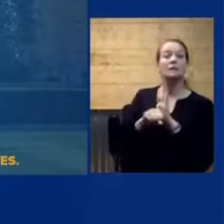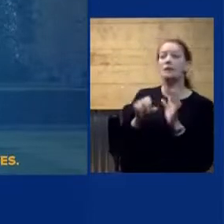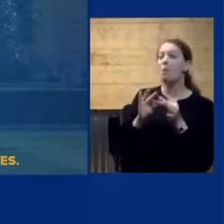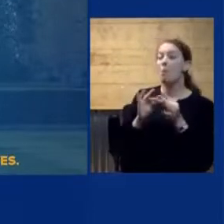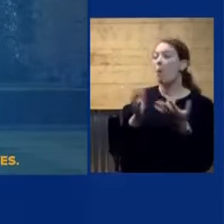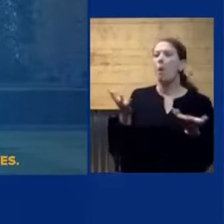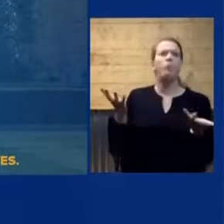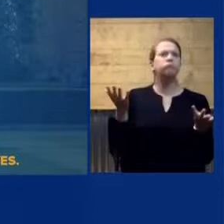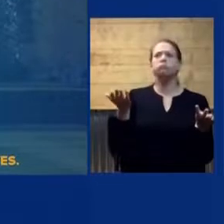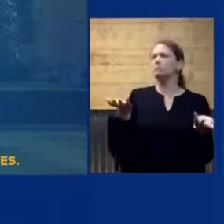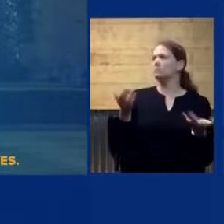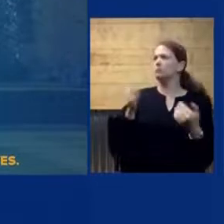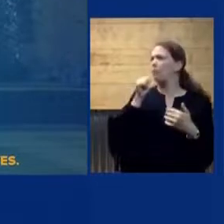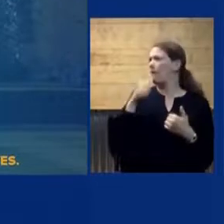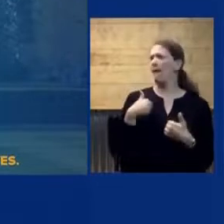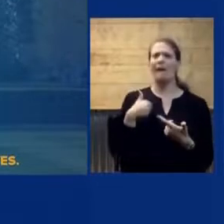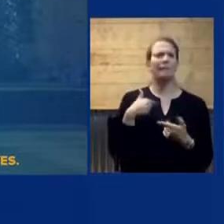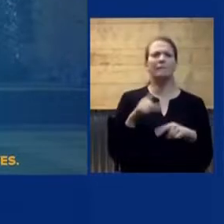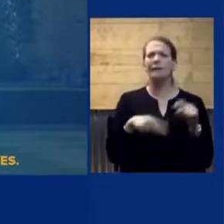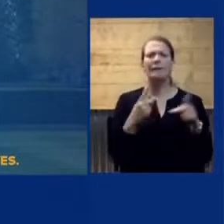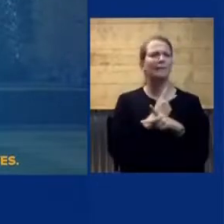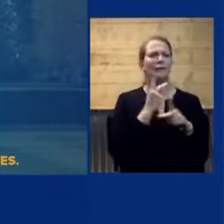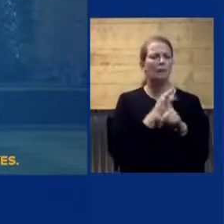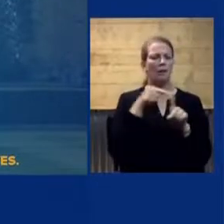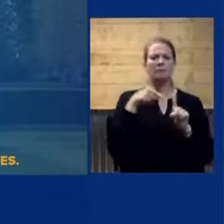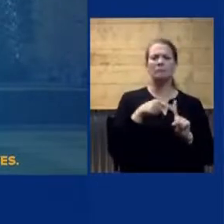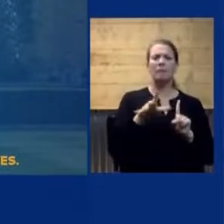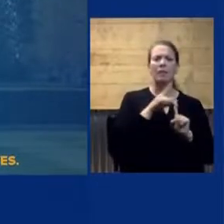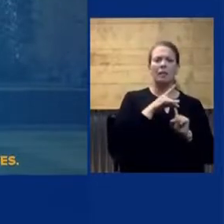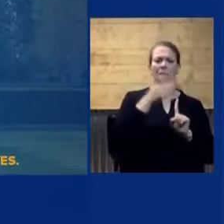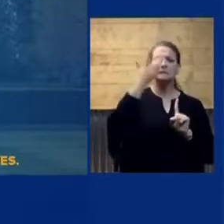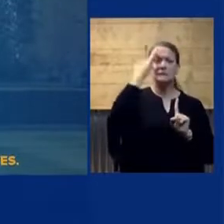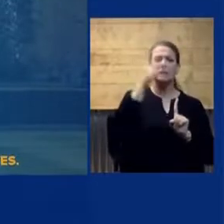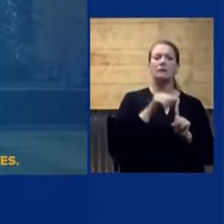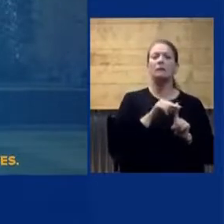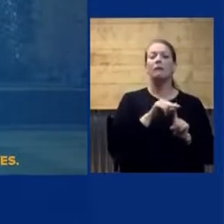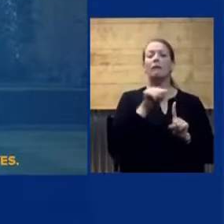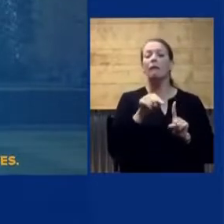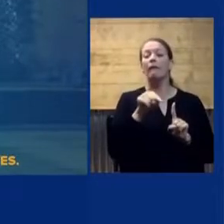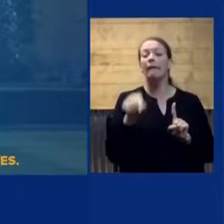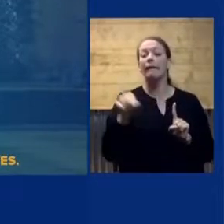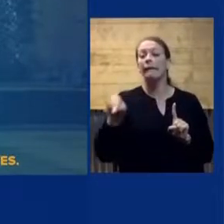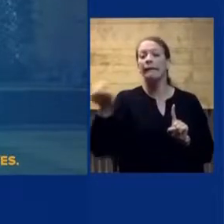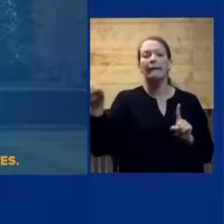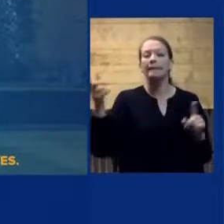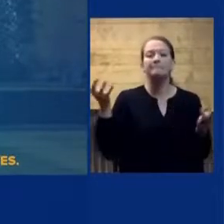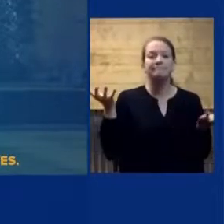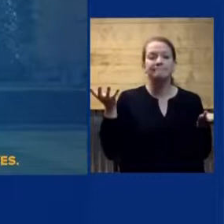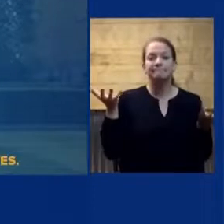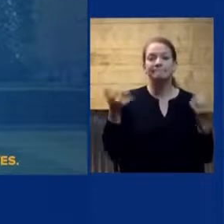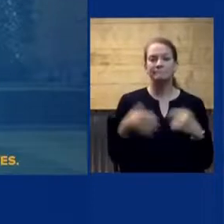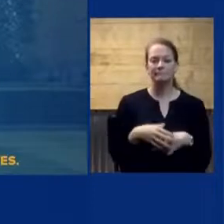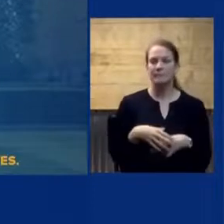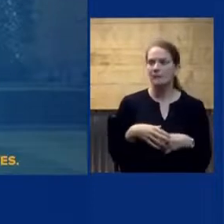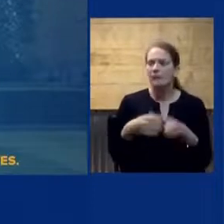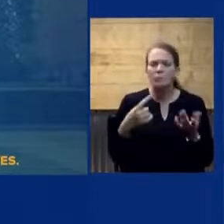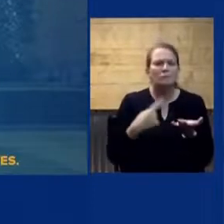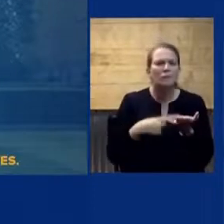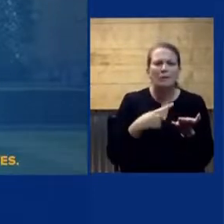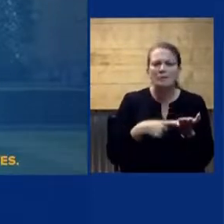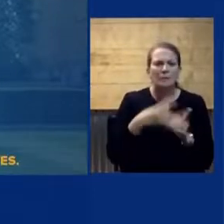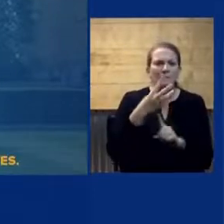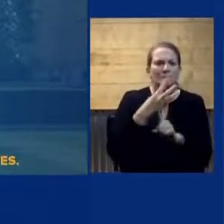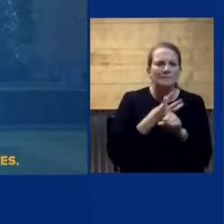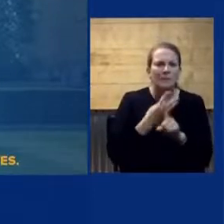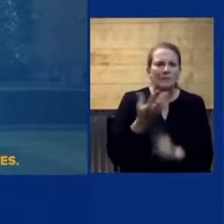together. States are running out of PPE. We talked about PPE 6 months ago, and planes going